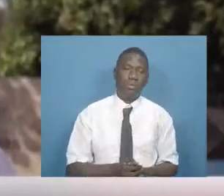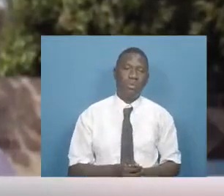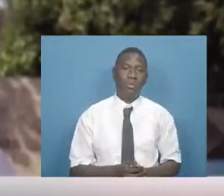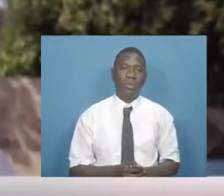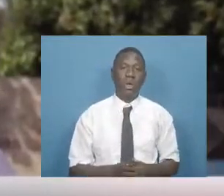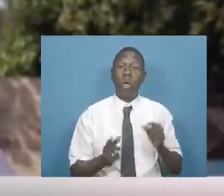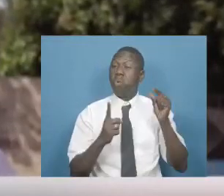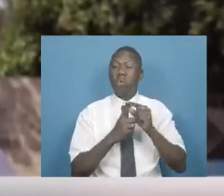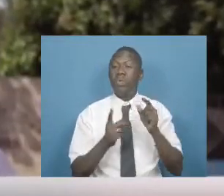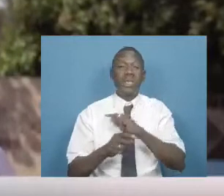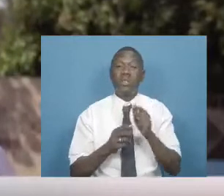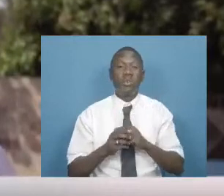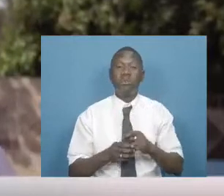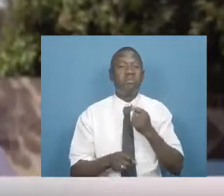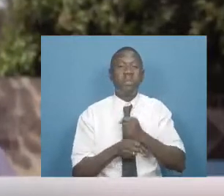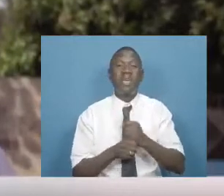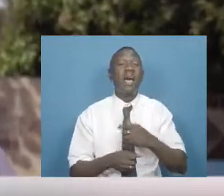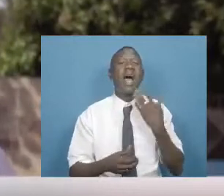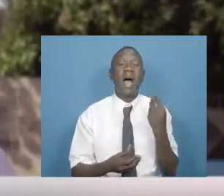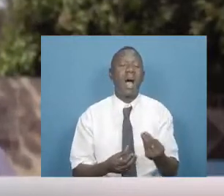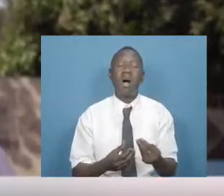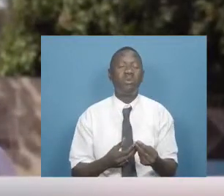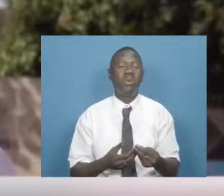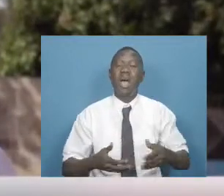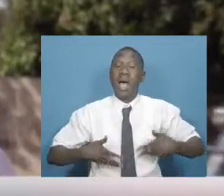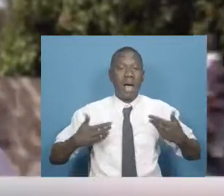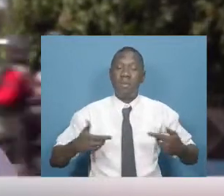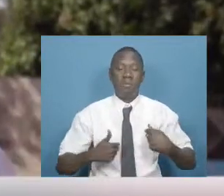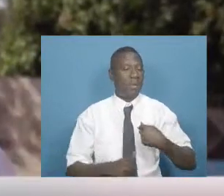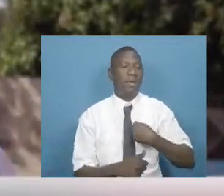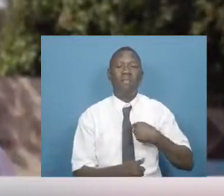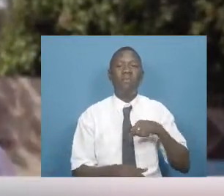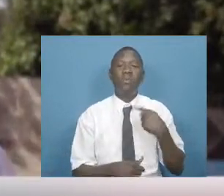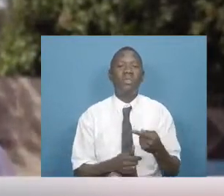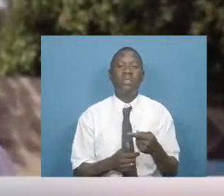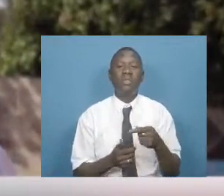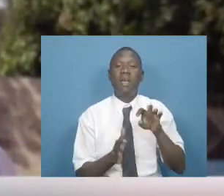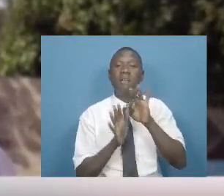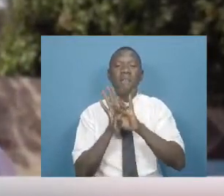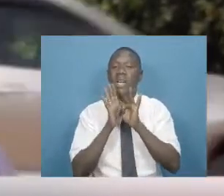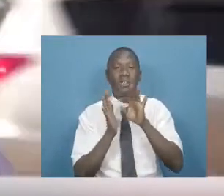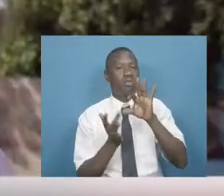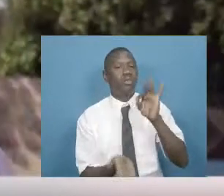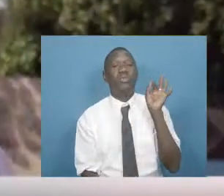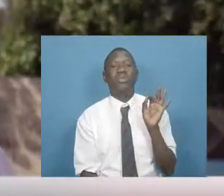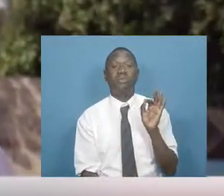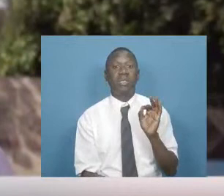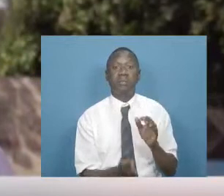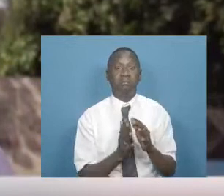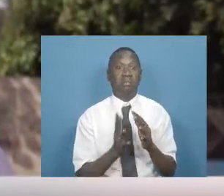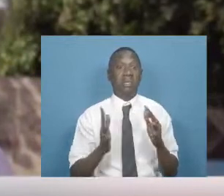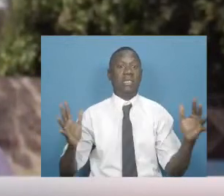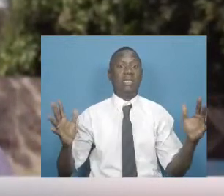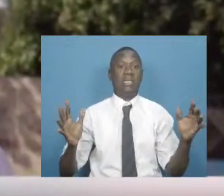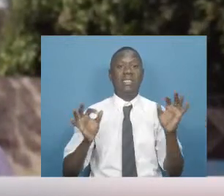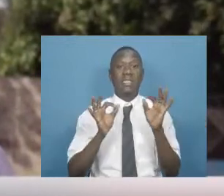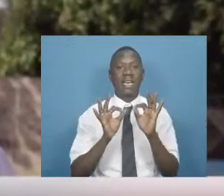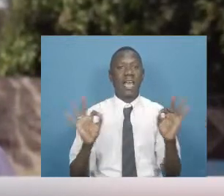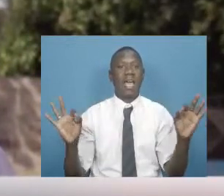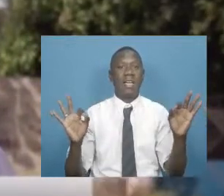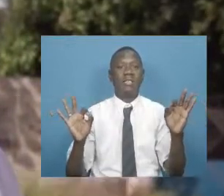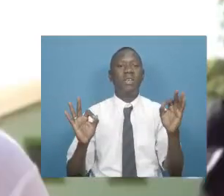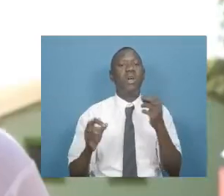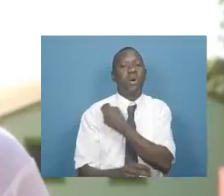Words cannot express how happy I am for the fact that Farato is chosen for such a modern hospital, which will help improve